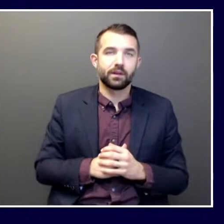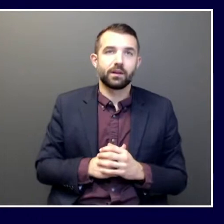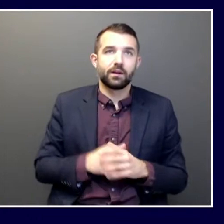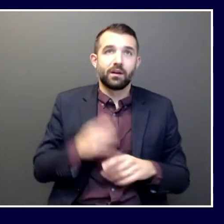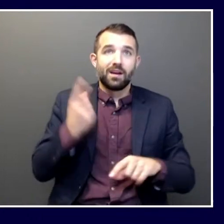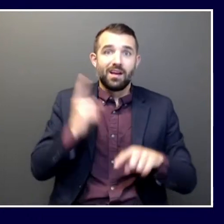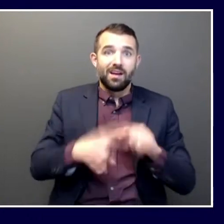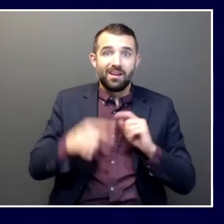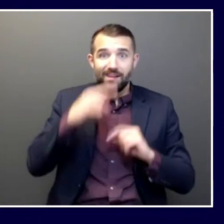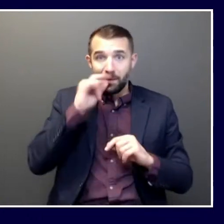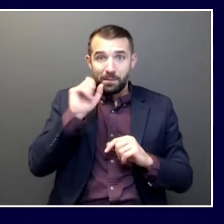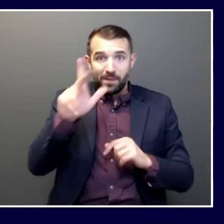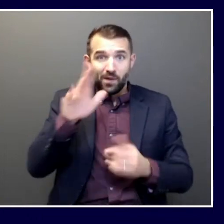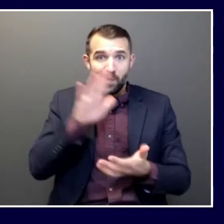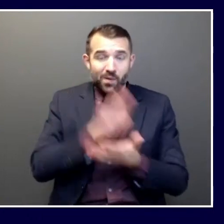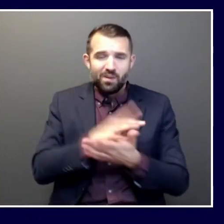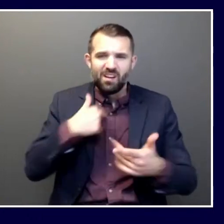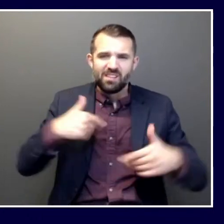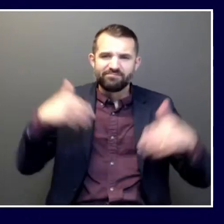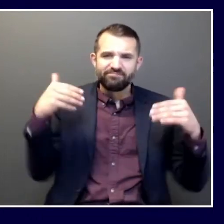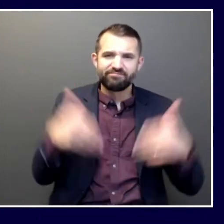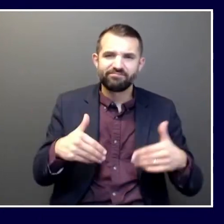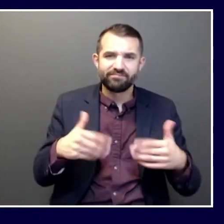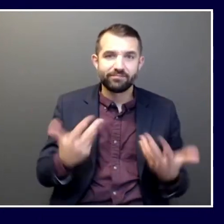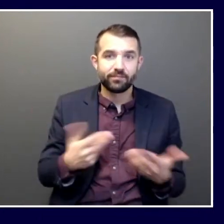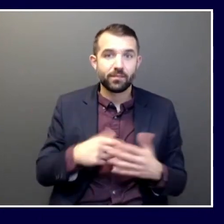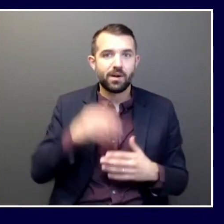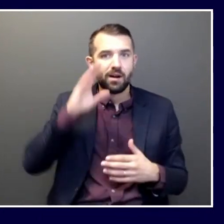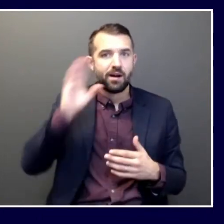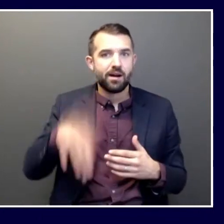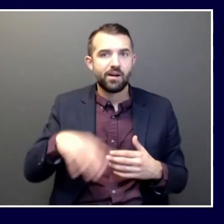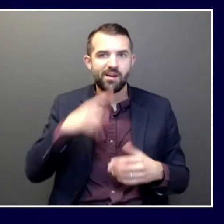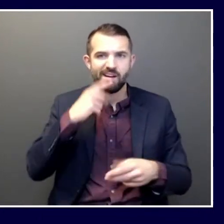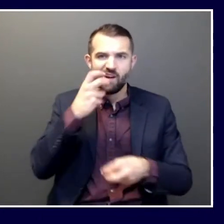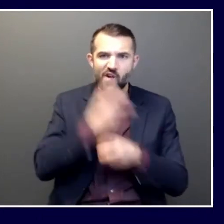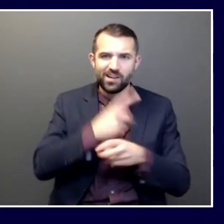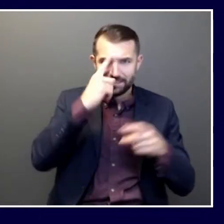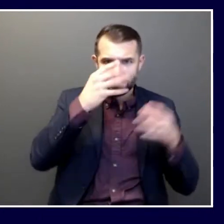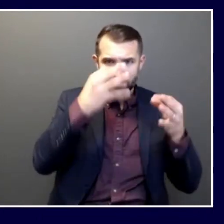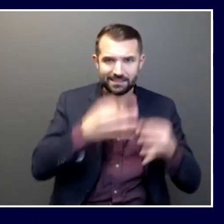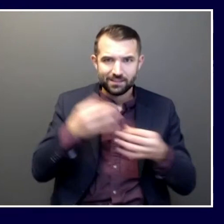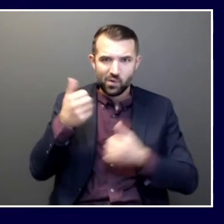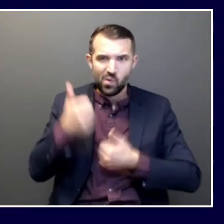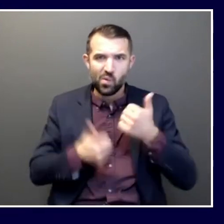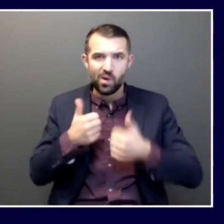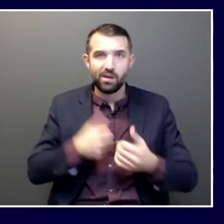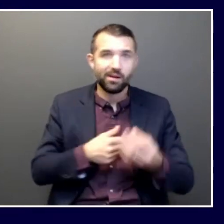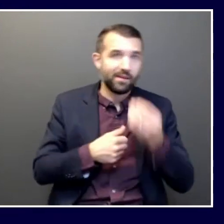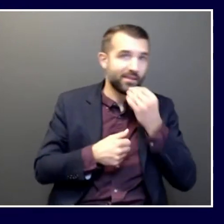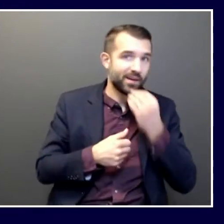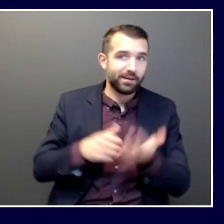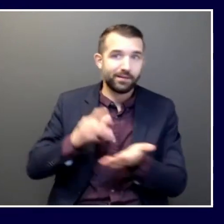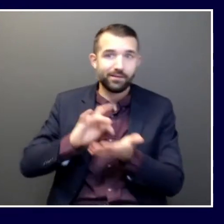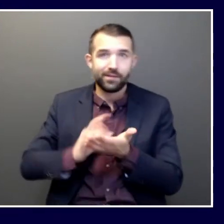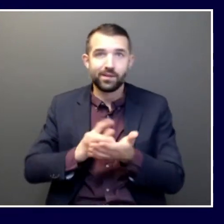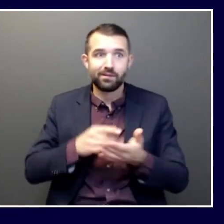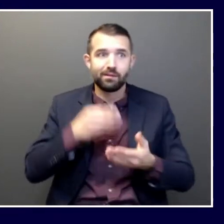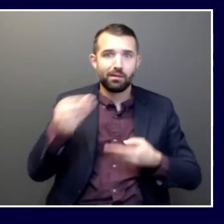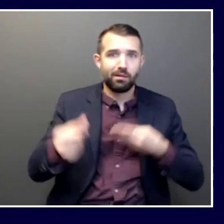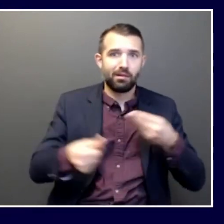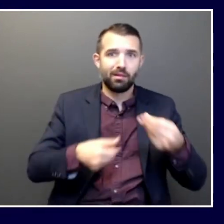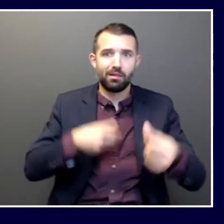people continue to have to make hard choices between food and prescription medicines. So if you are uninsured, if you need some help getting